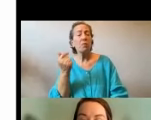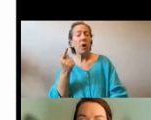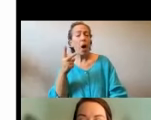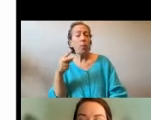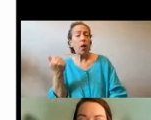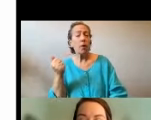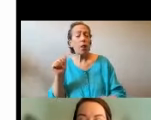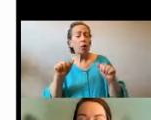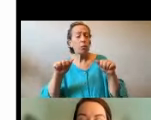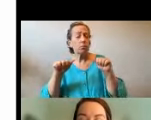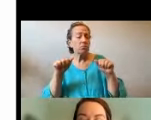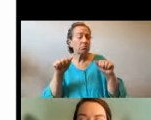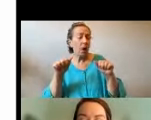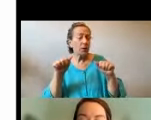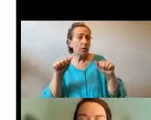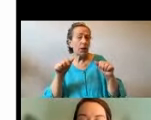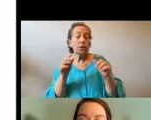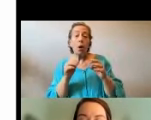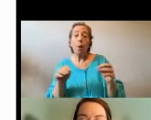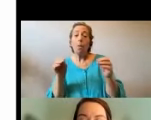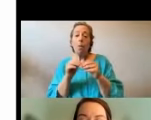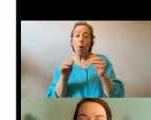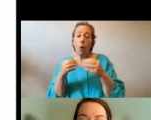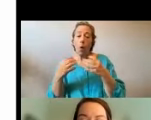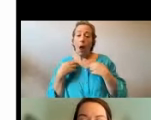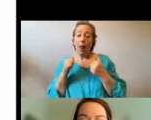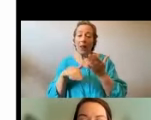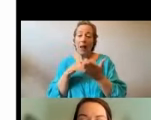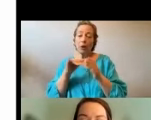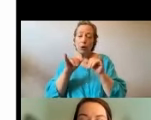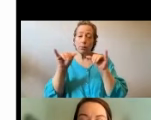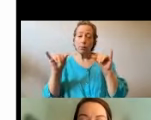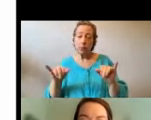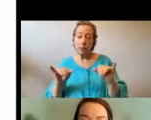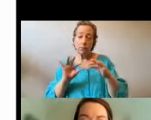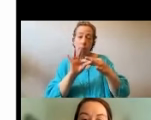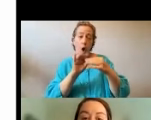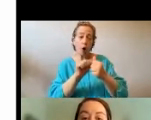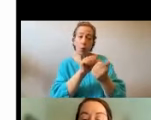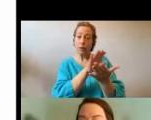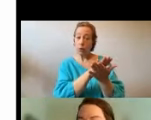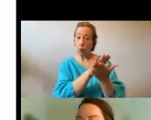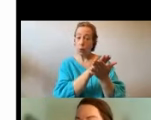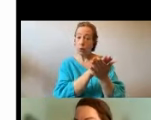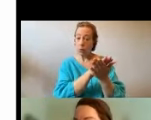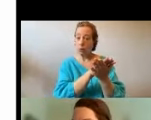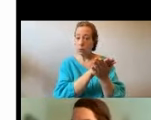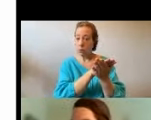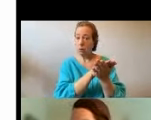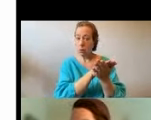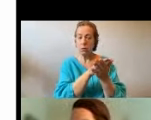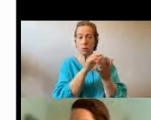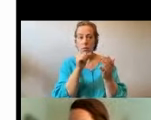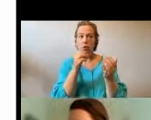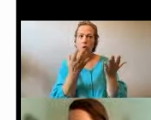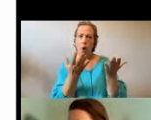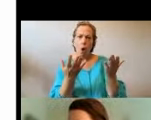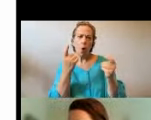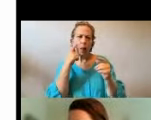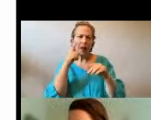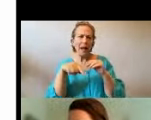for partnership, more and more healthcare systems are partnering with schools and school-based health centers. So thinking about the potential